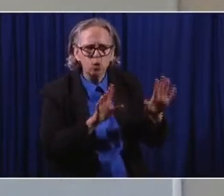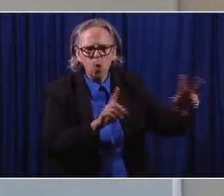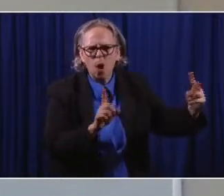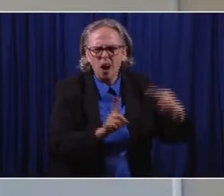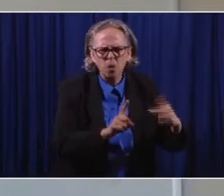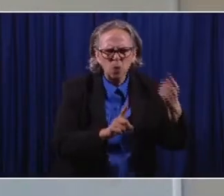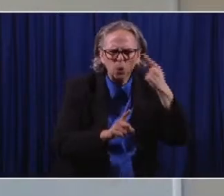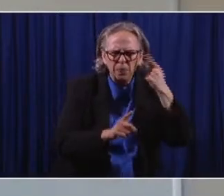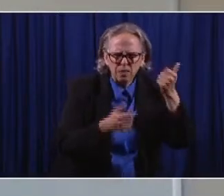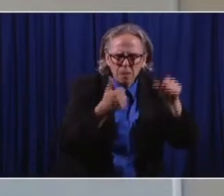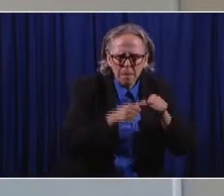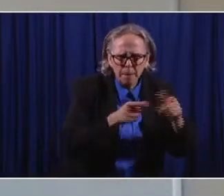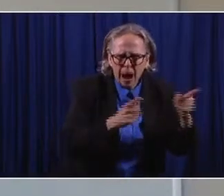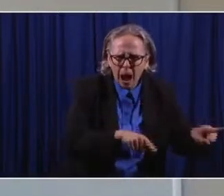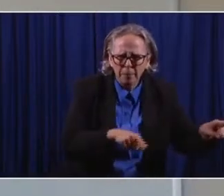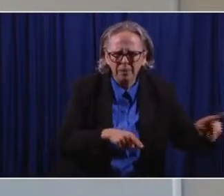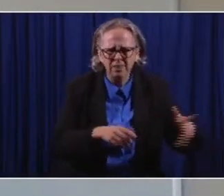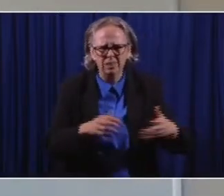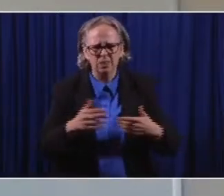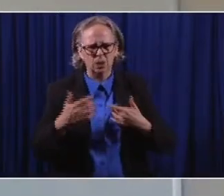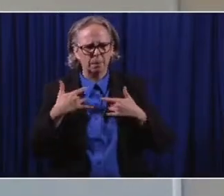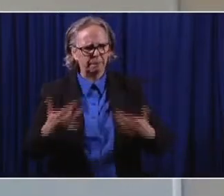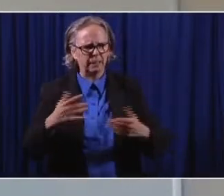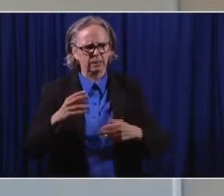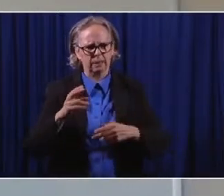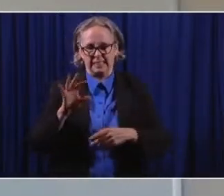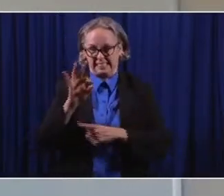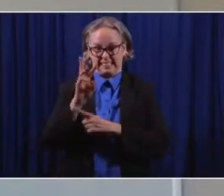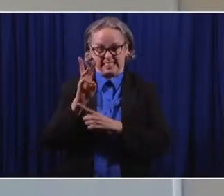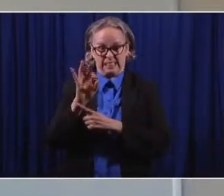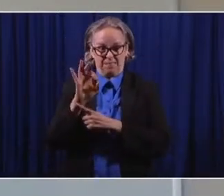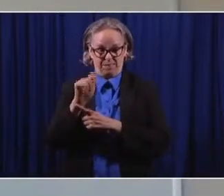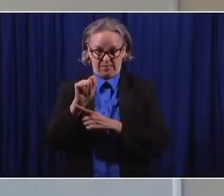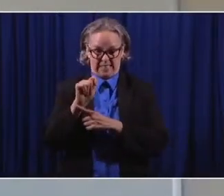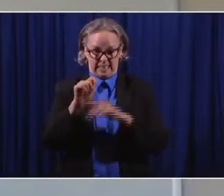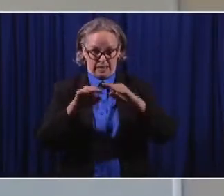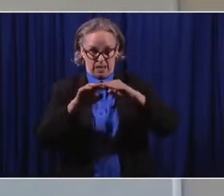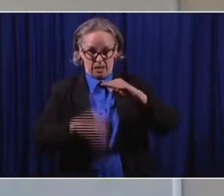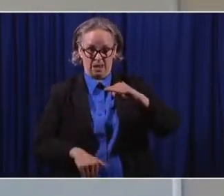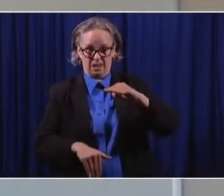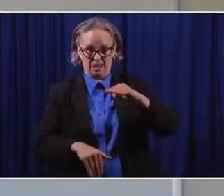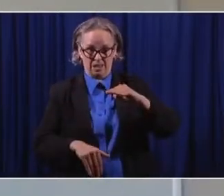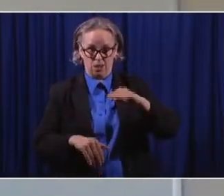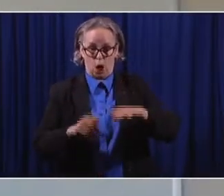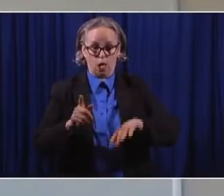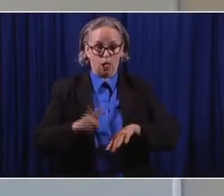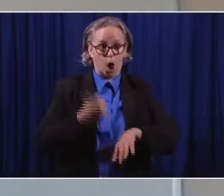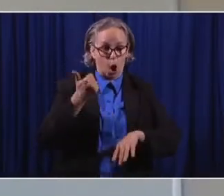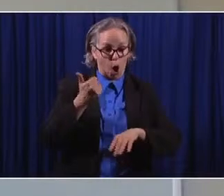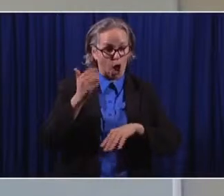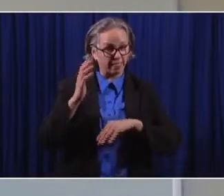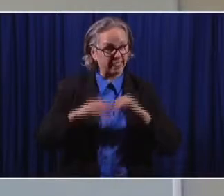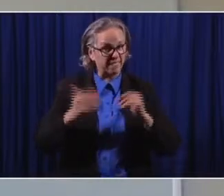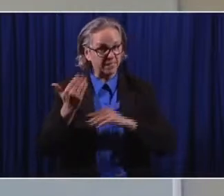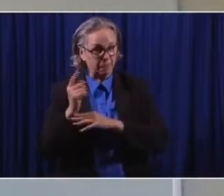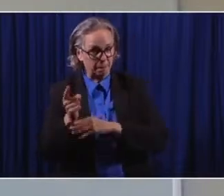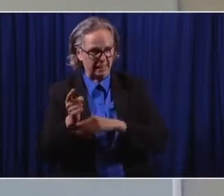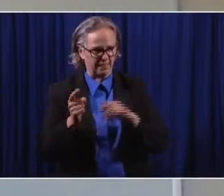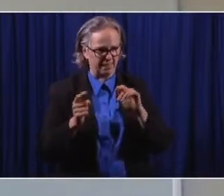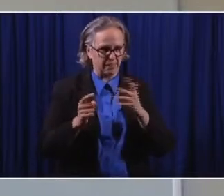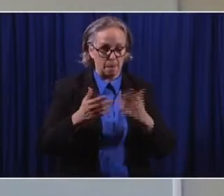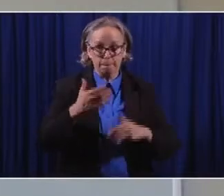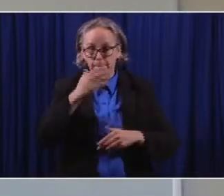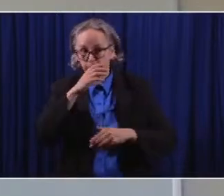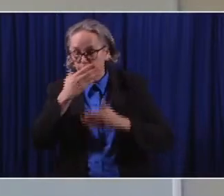6 feet within that time frame, with or without a mask. So it's just a